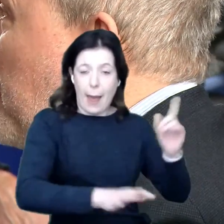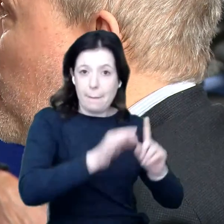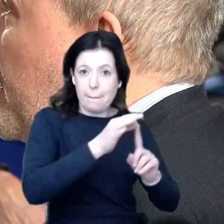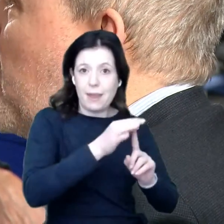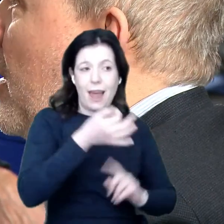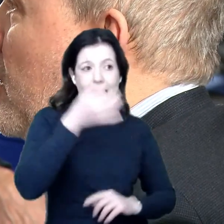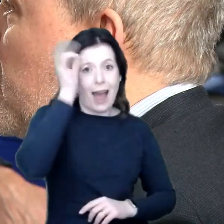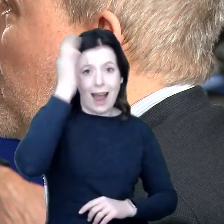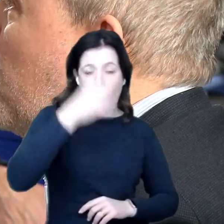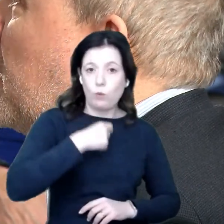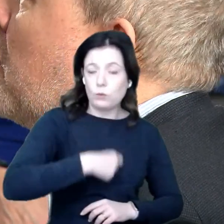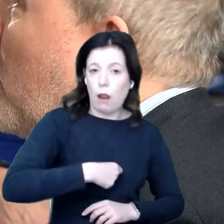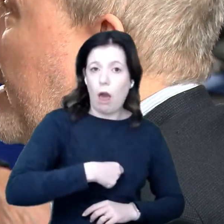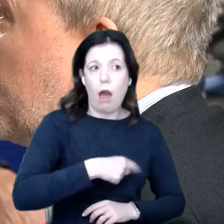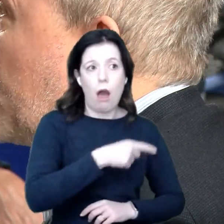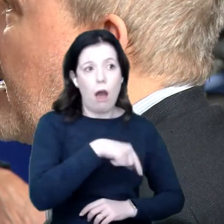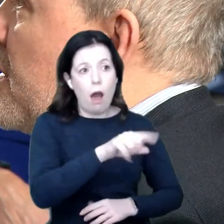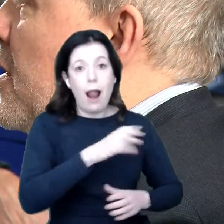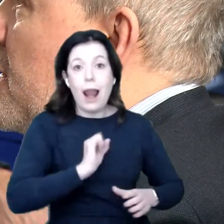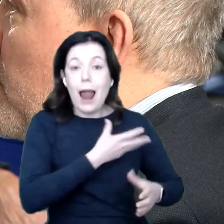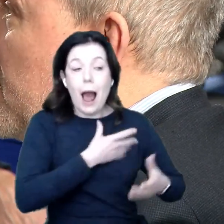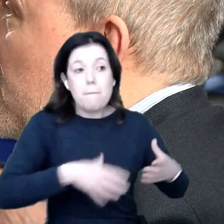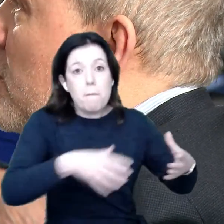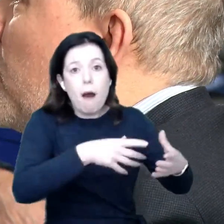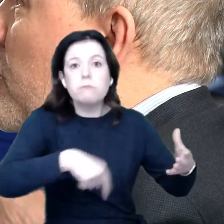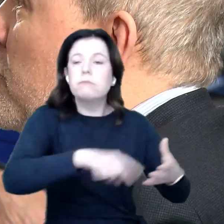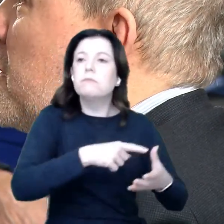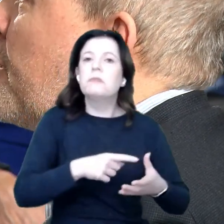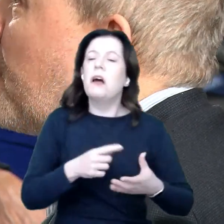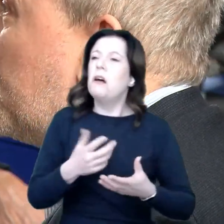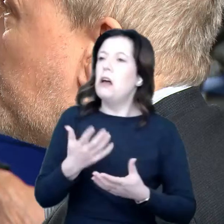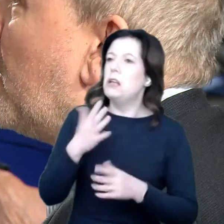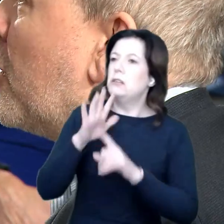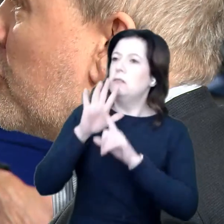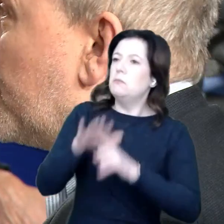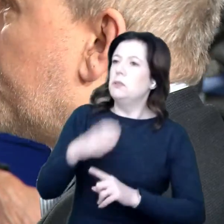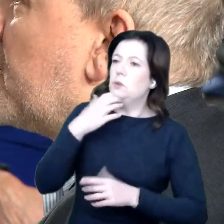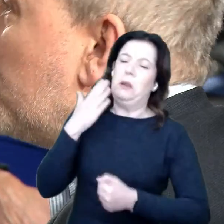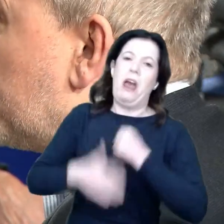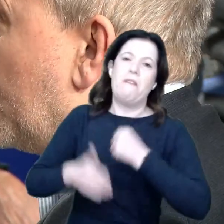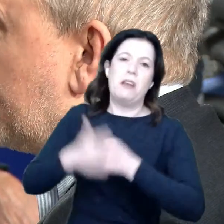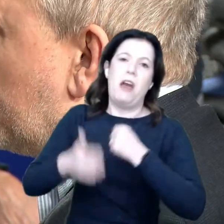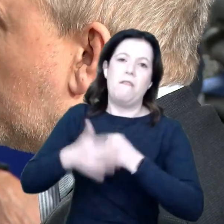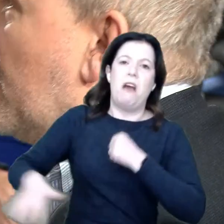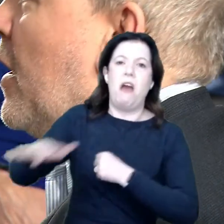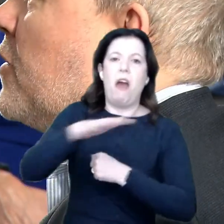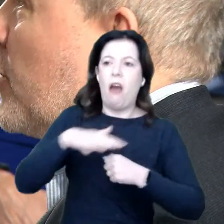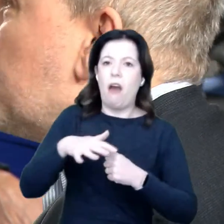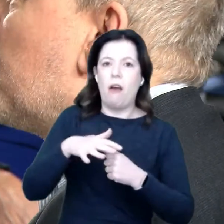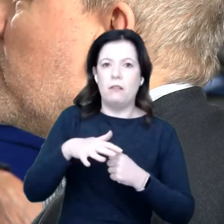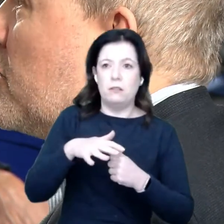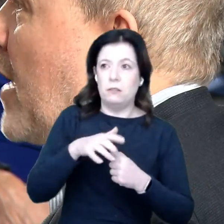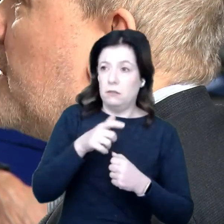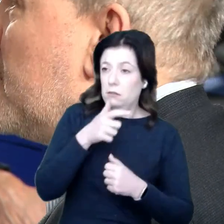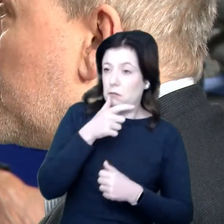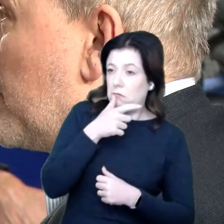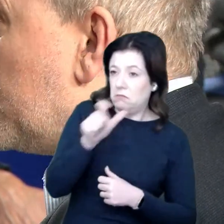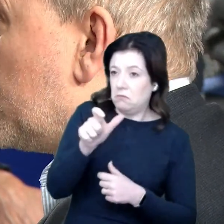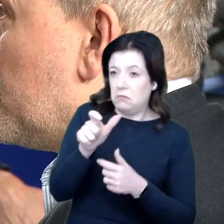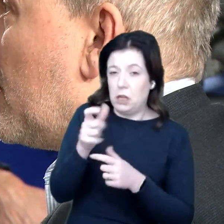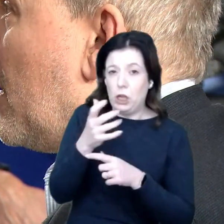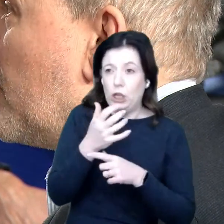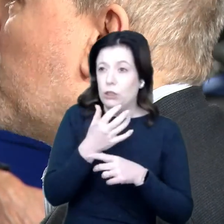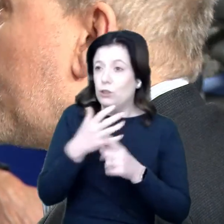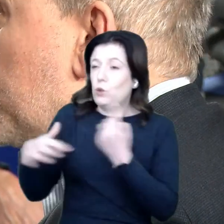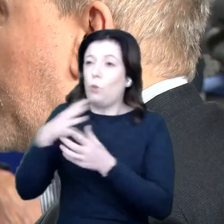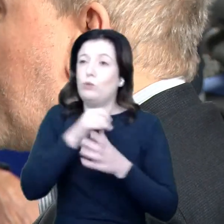any member in the party who denies anti-Semitism, who uses the phrase purge of socialism to excuse